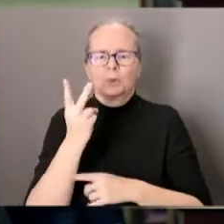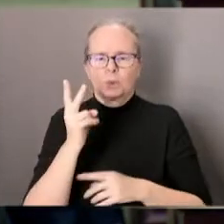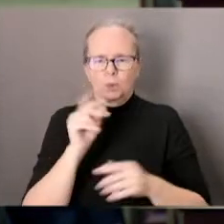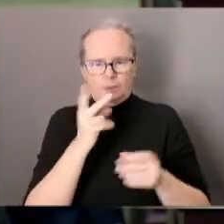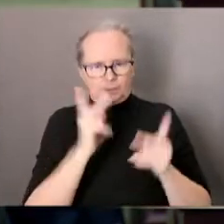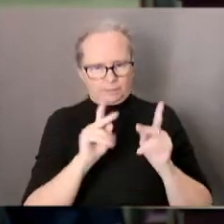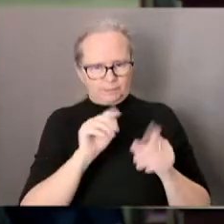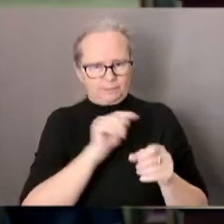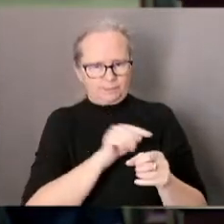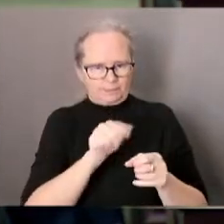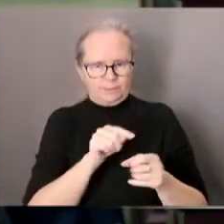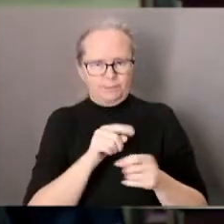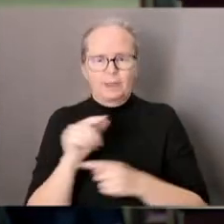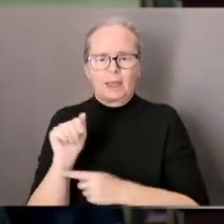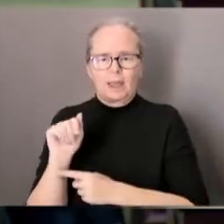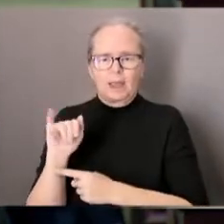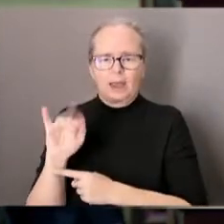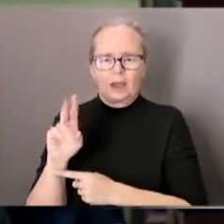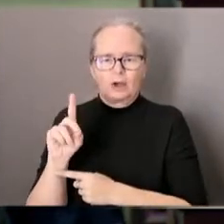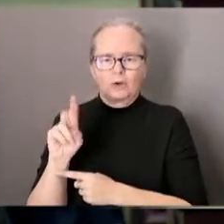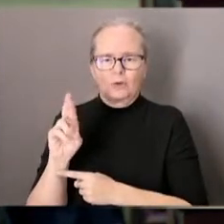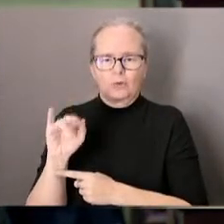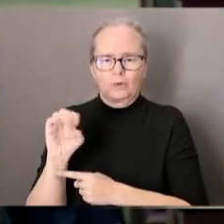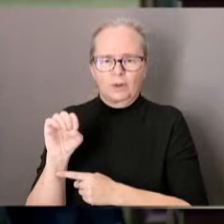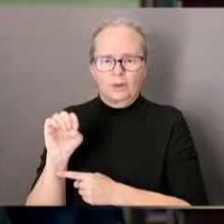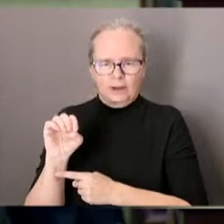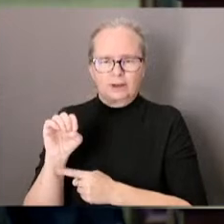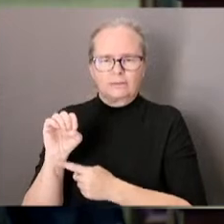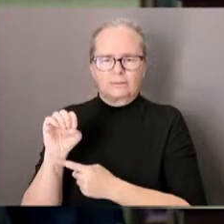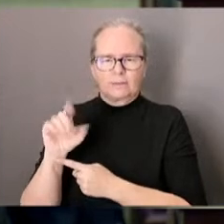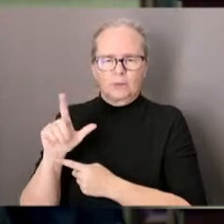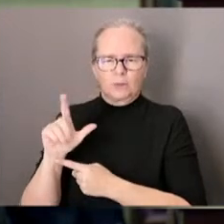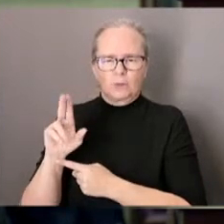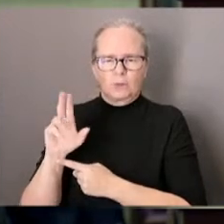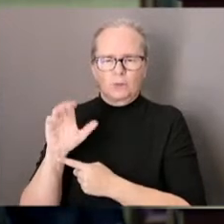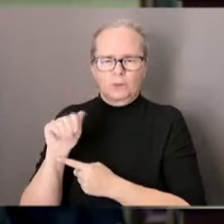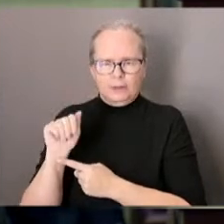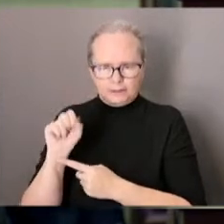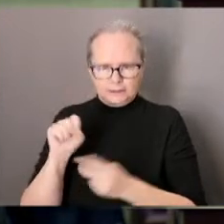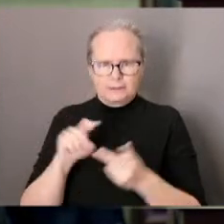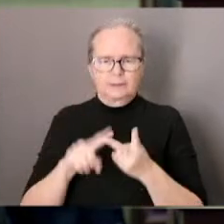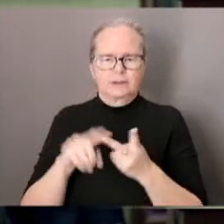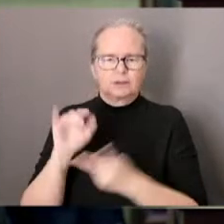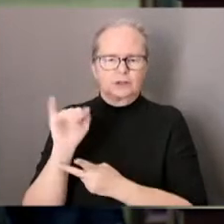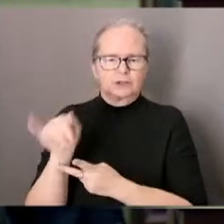Lucas Daly and Mr Jason Schuler please rise and to receive the traditional warm welcome of this